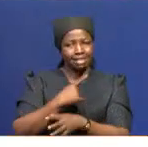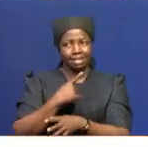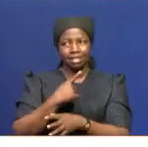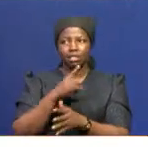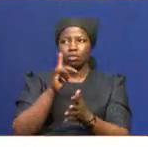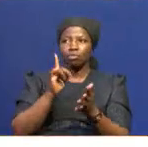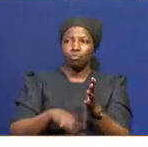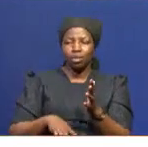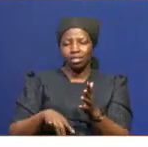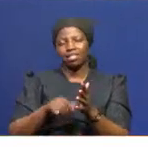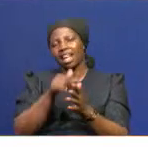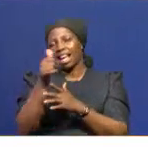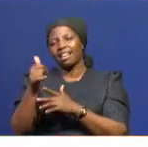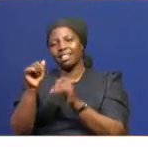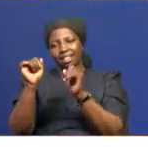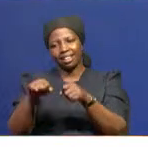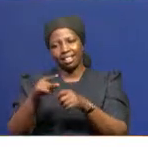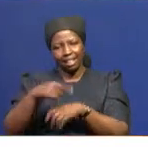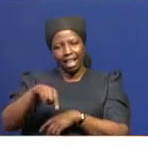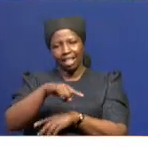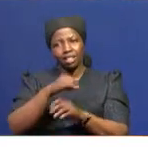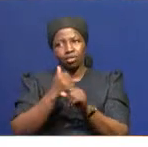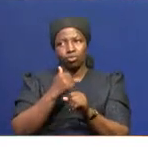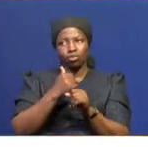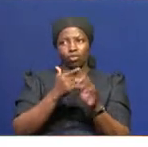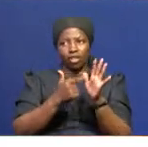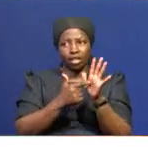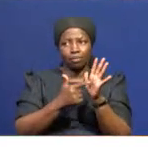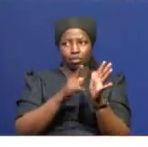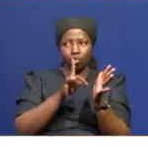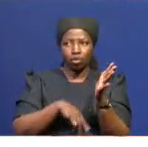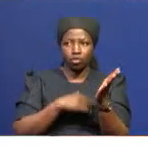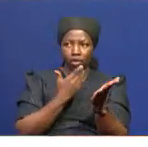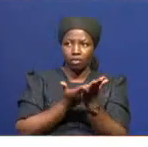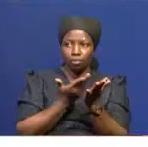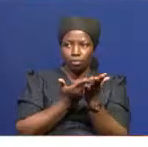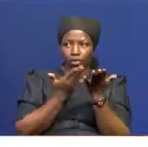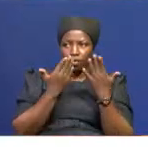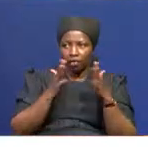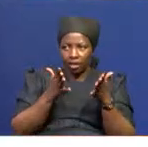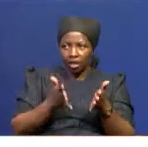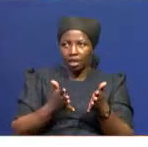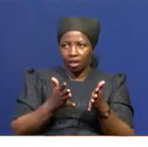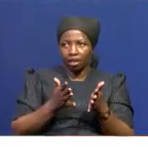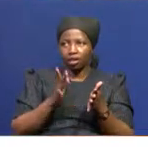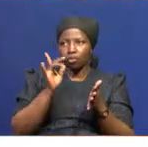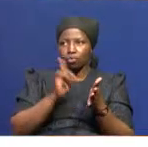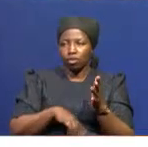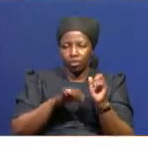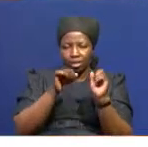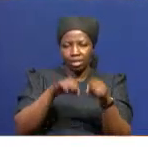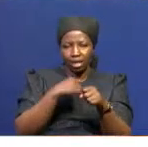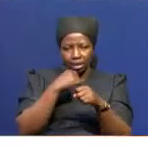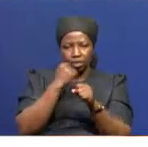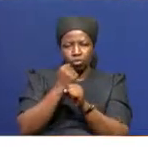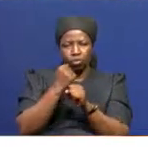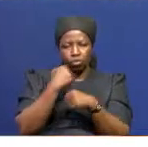else can we do? Like in the instance that we have proposed here, what else can we do to make the police station safe